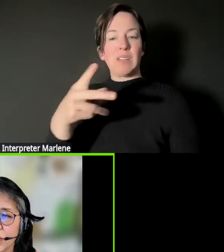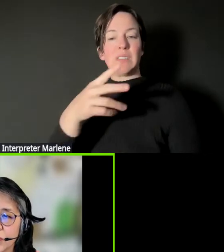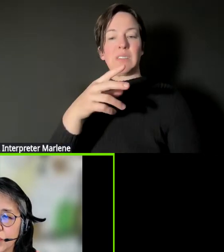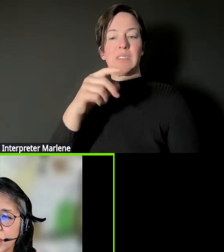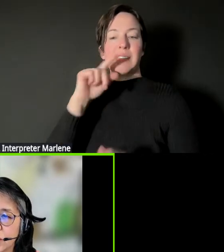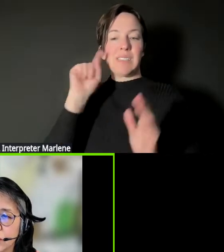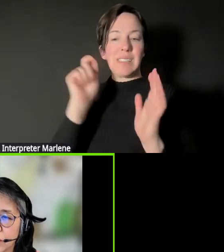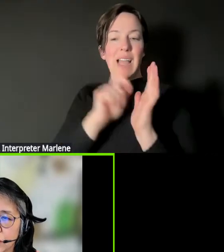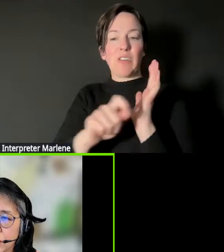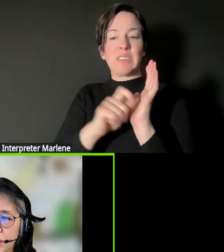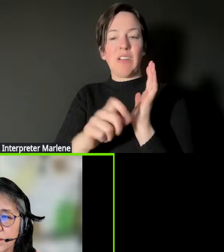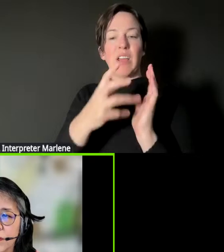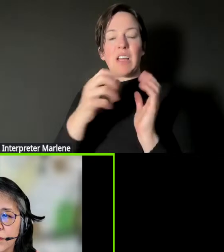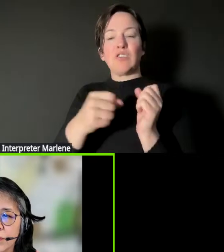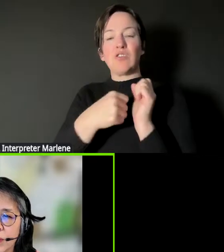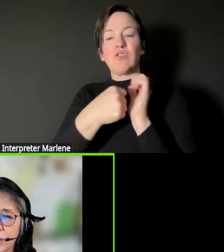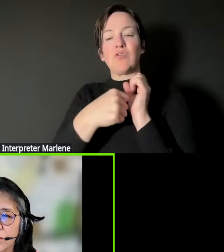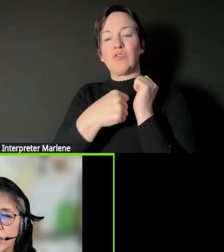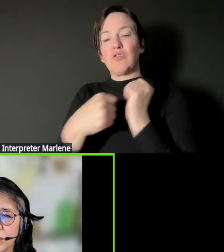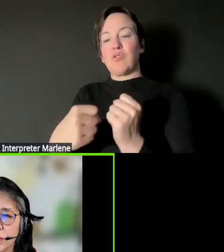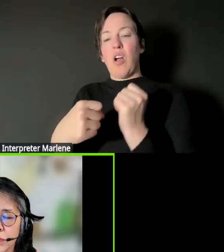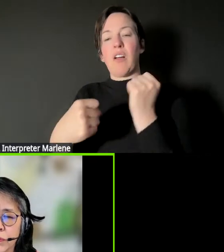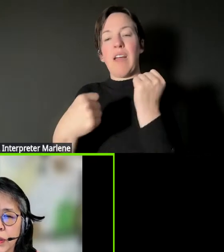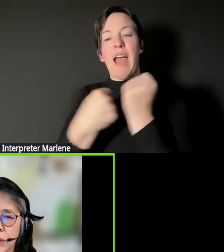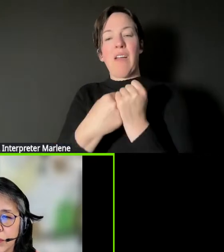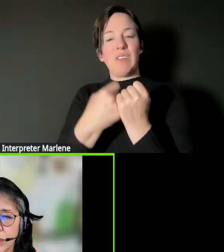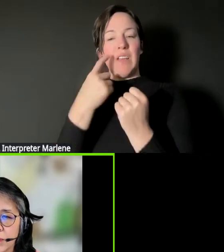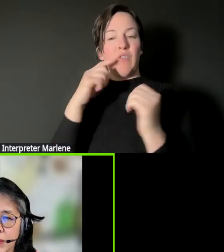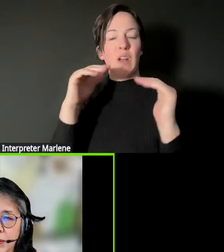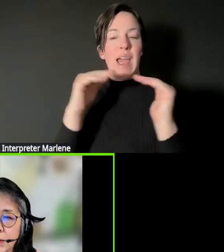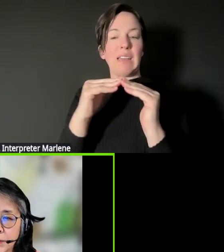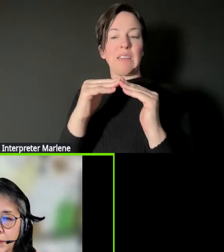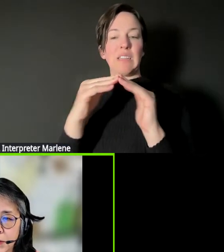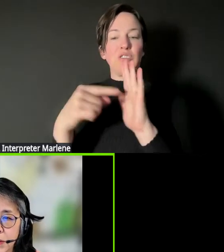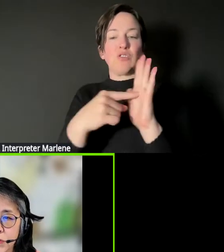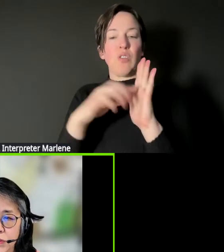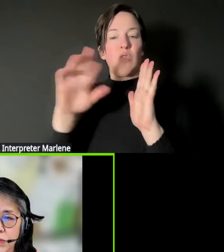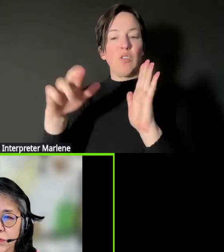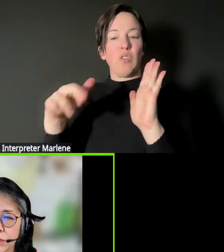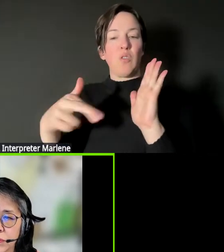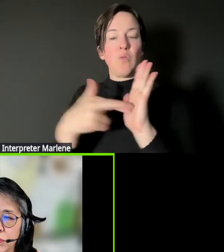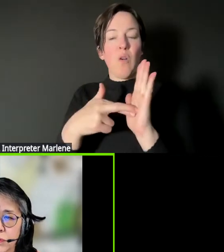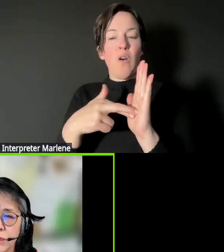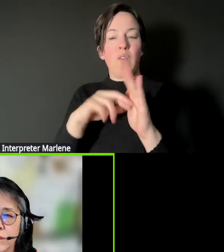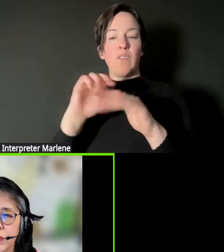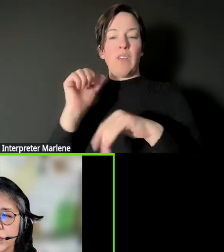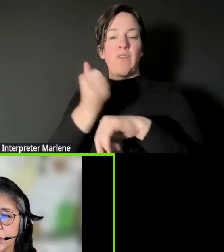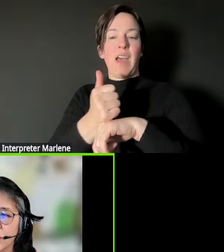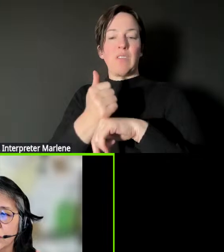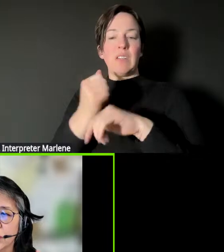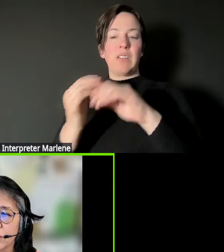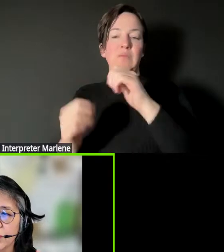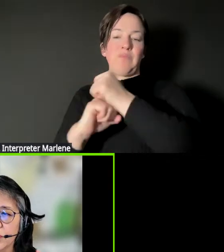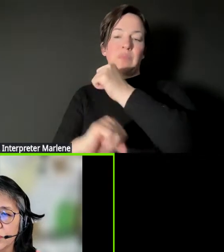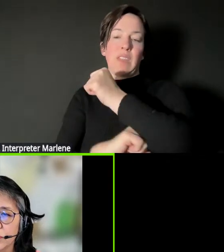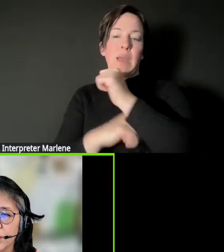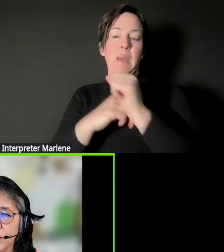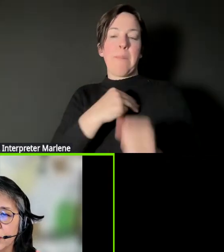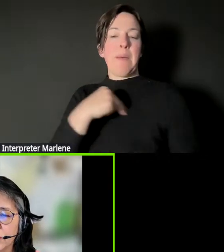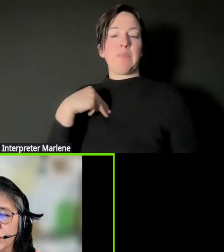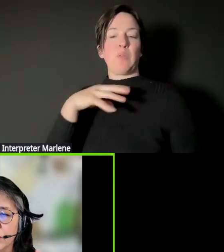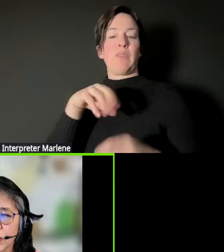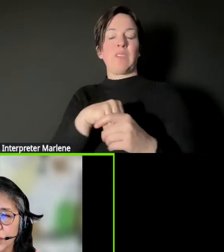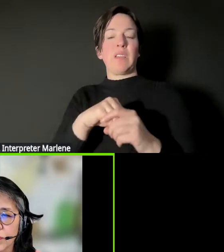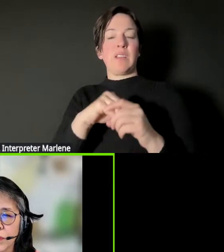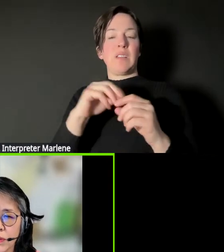and demonstrated her role as a founding member of the Adult School Equity Committee. She centered student voices not only within the school, but